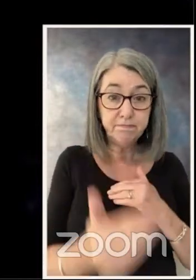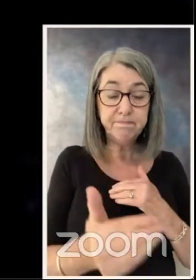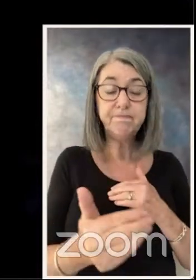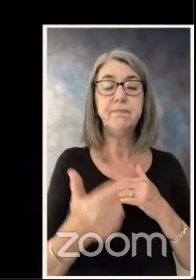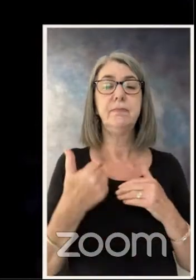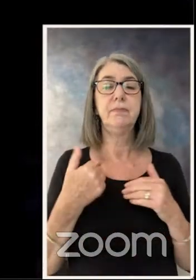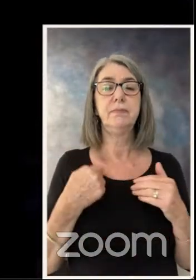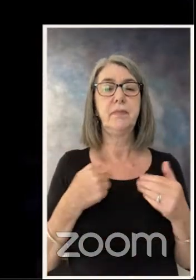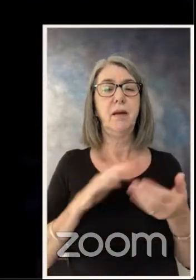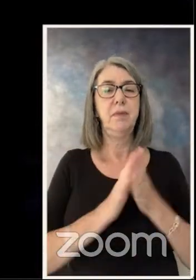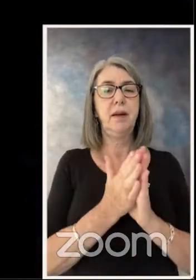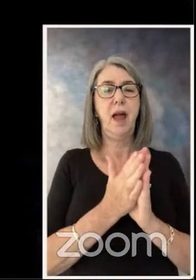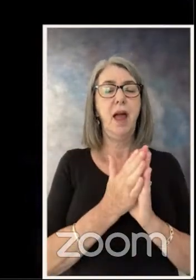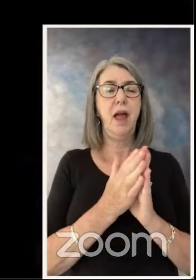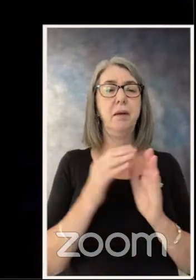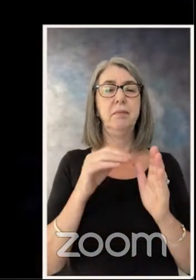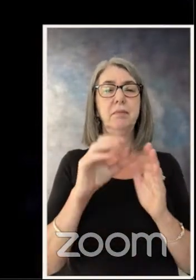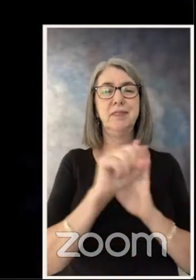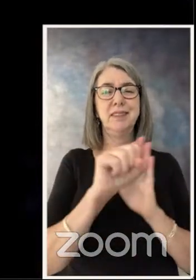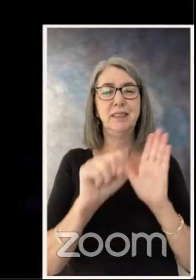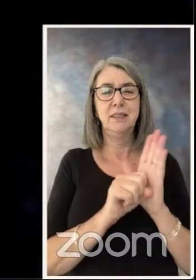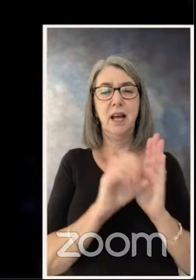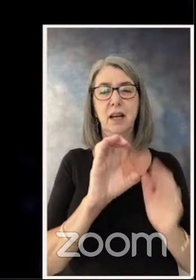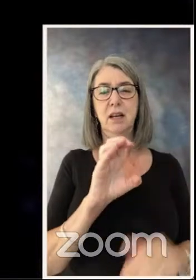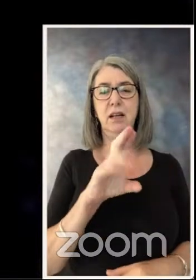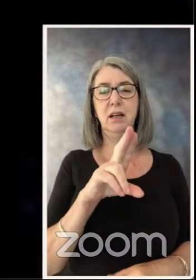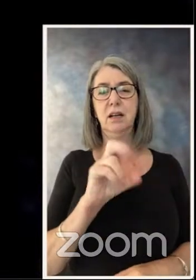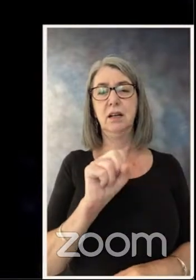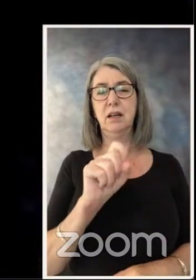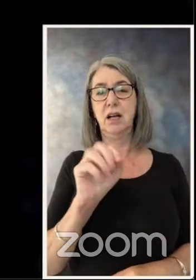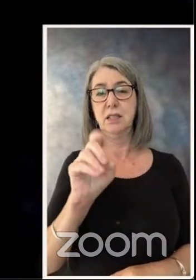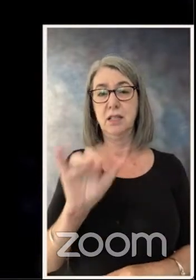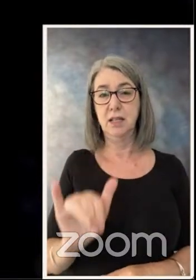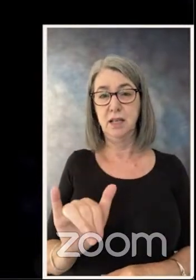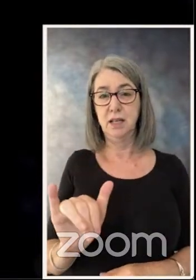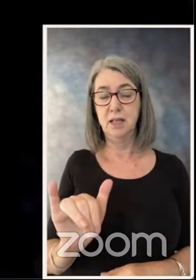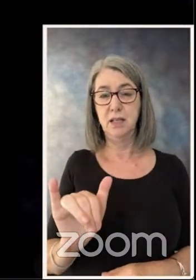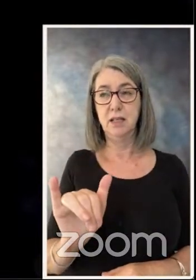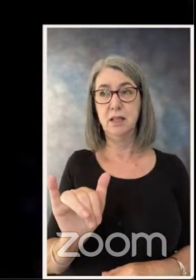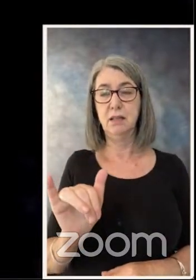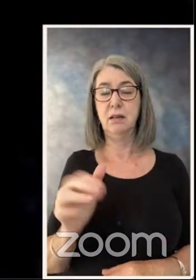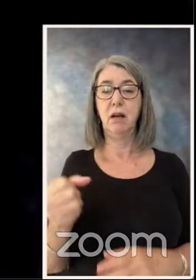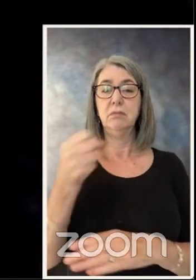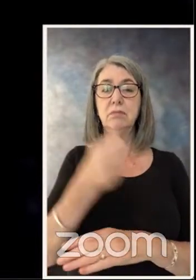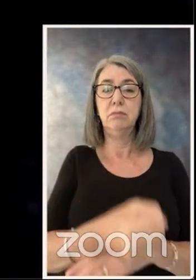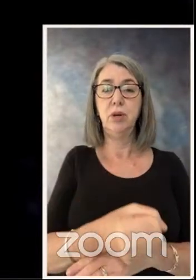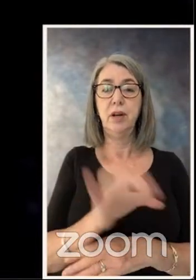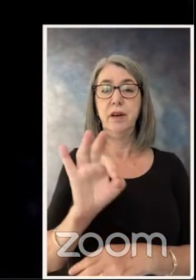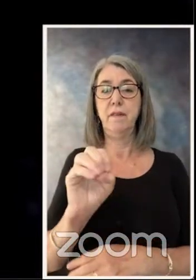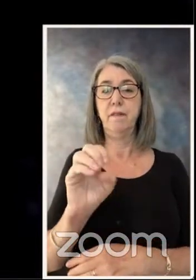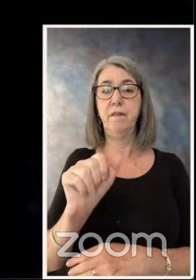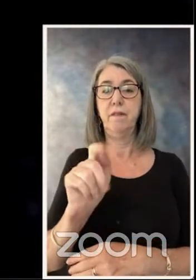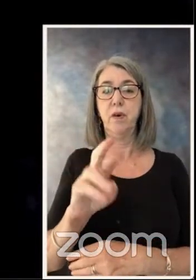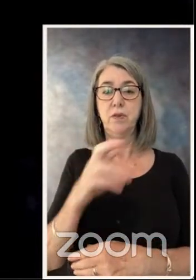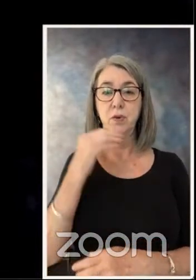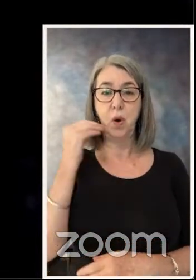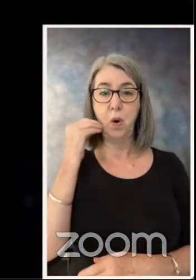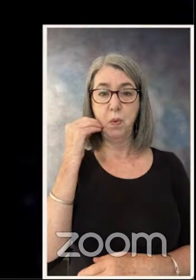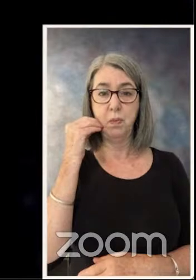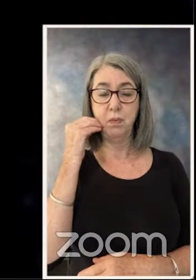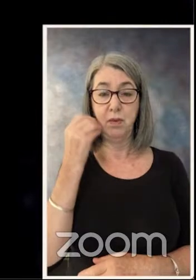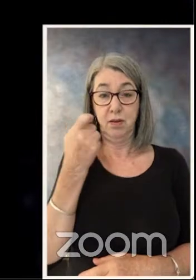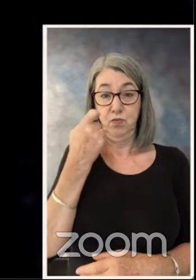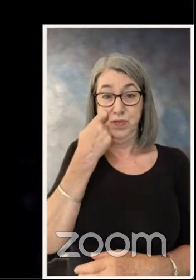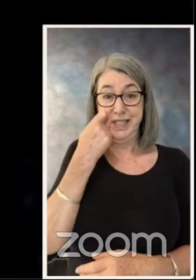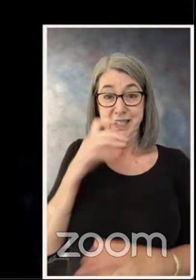on, I became into the state custody, and I was placed into a foster home.